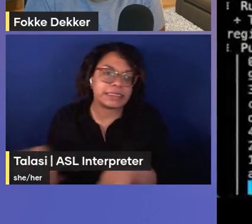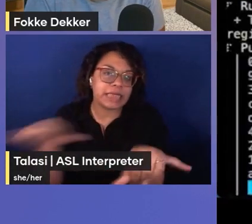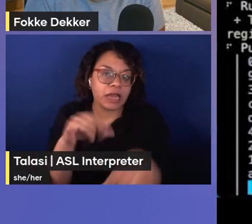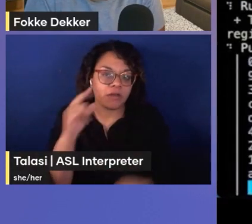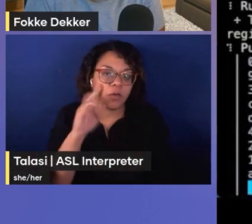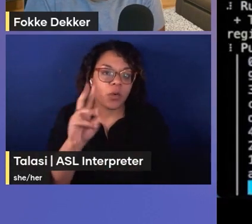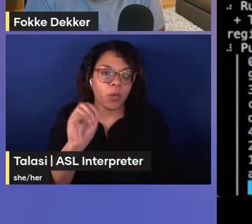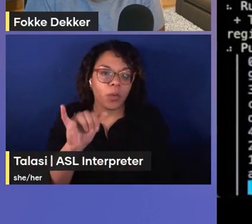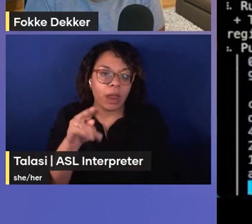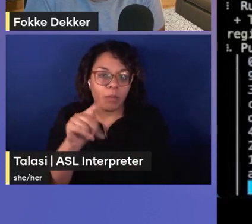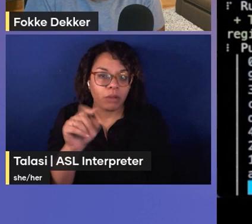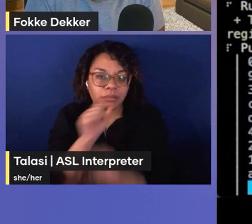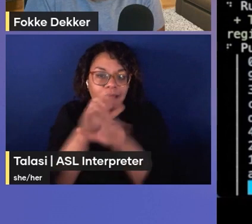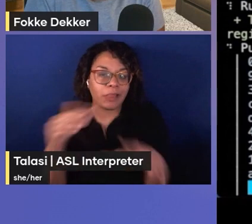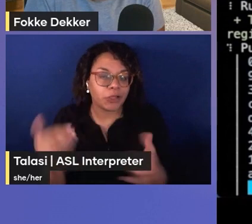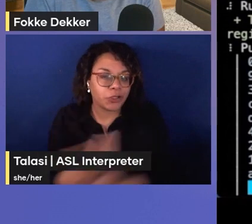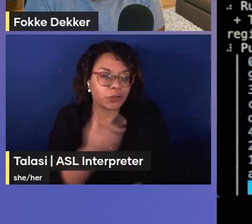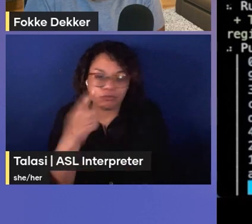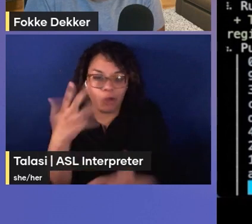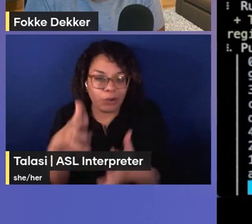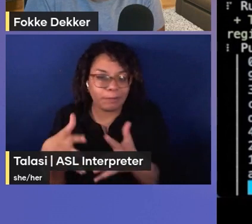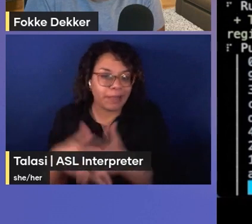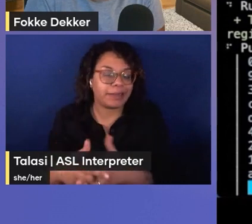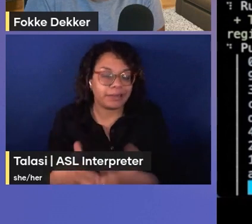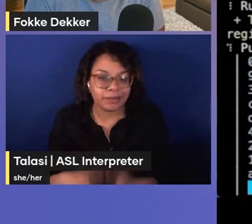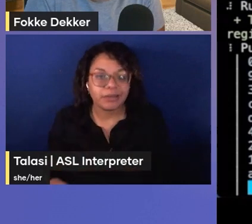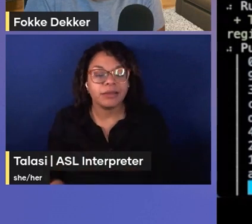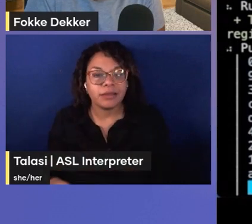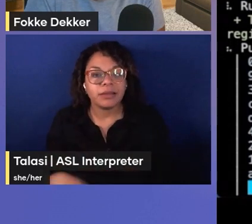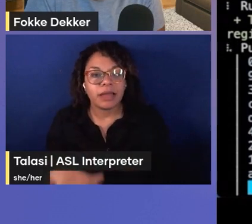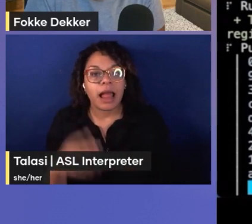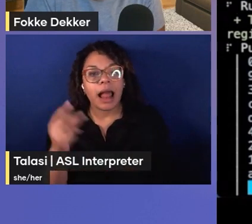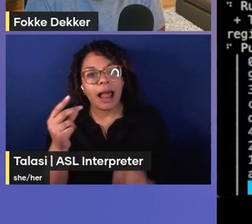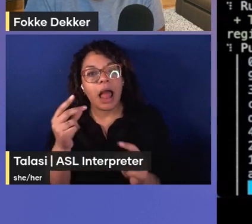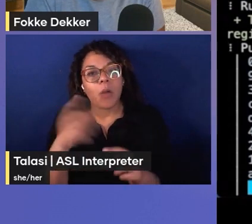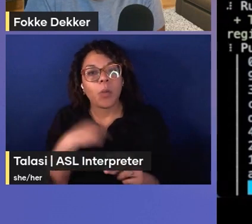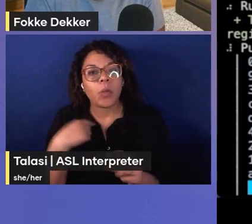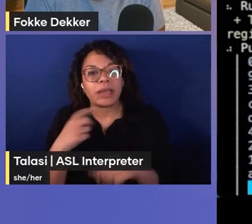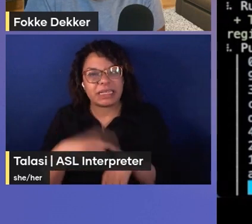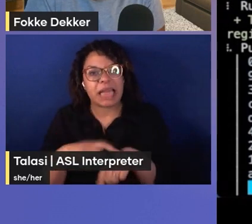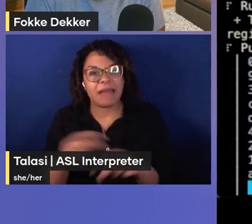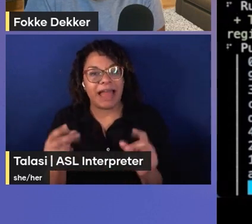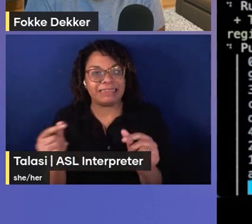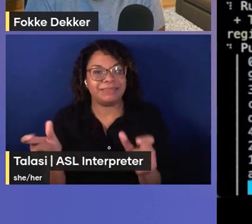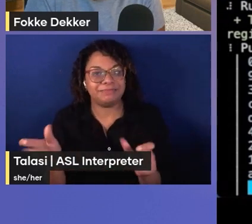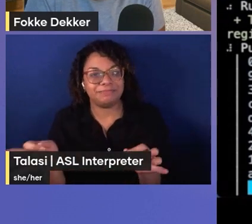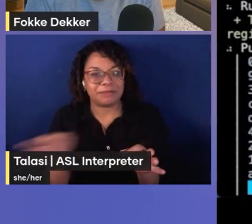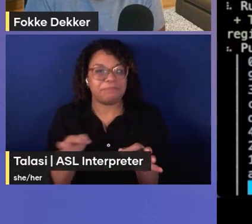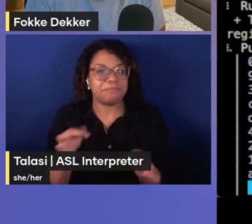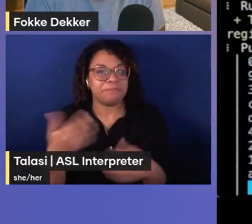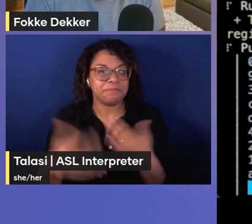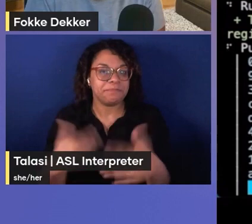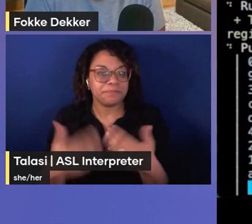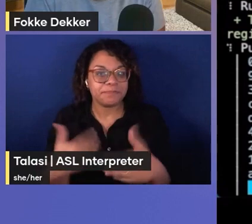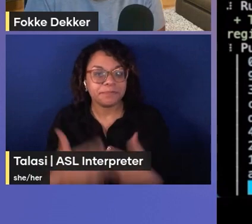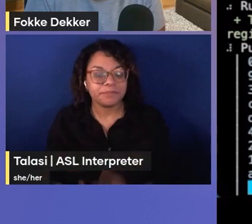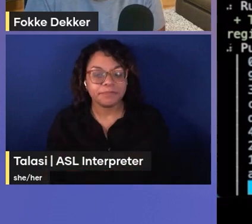nothing here. This is just built in. It's sped up a little bit because it can take a little bit of time here.